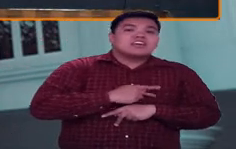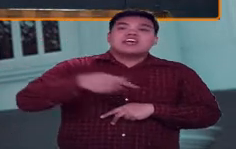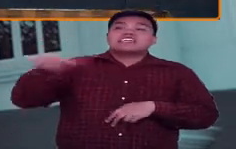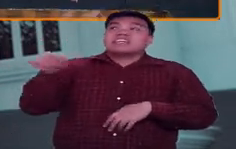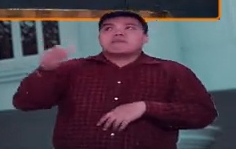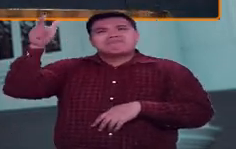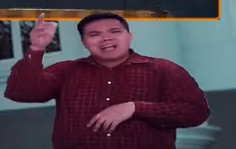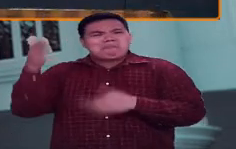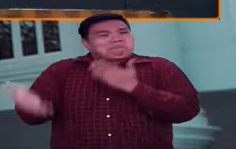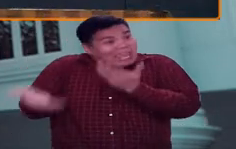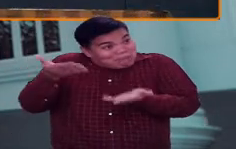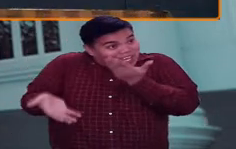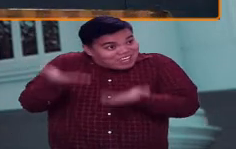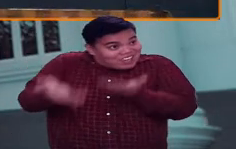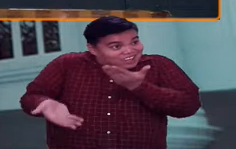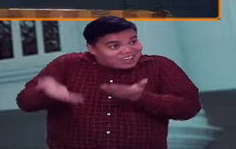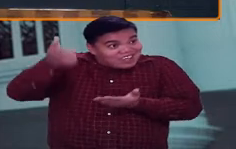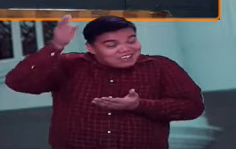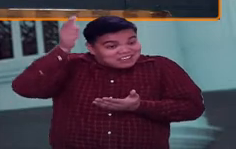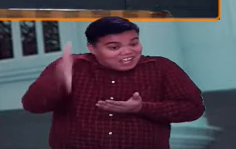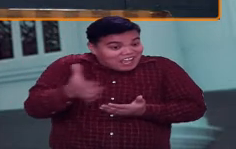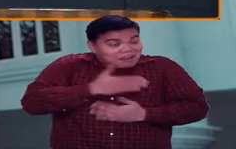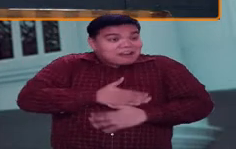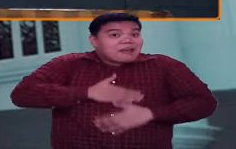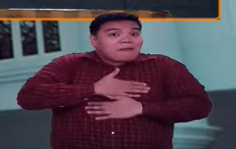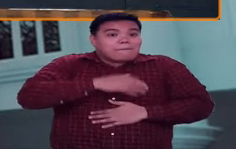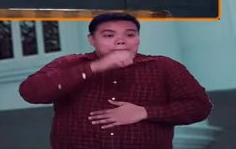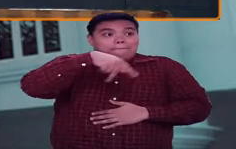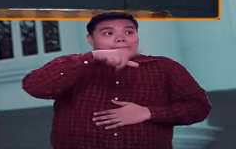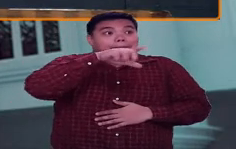day, perhaps, you'll please somebody.